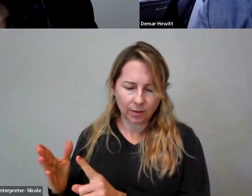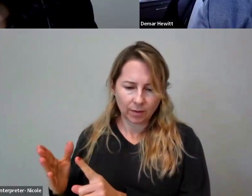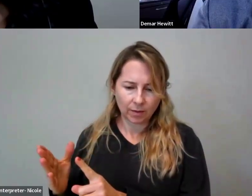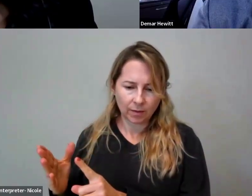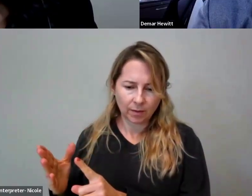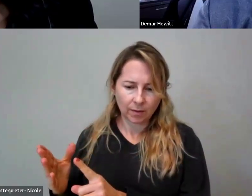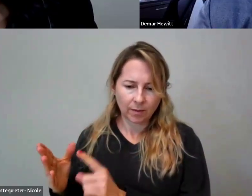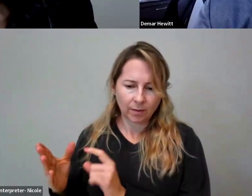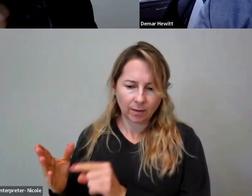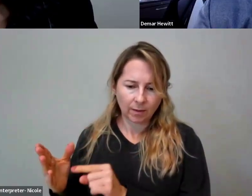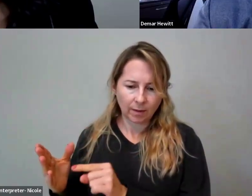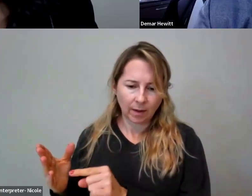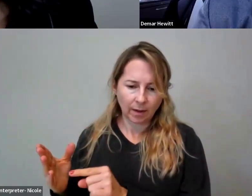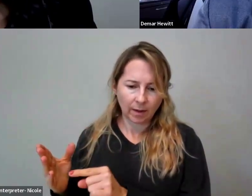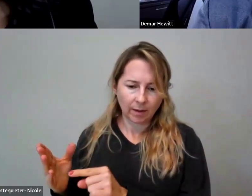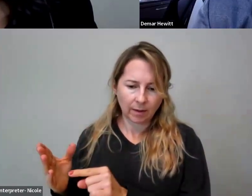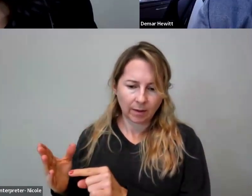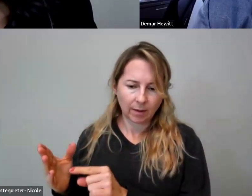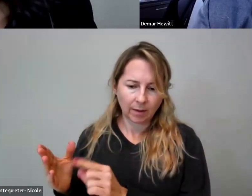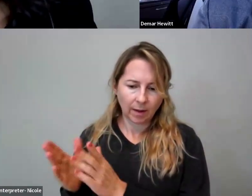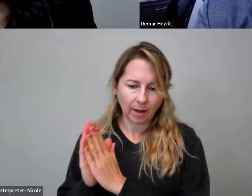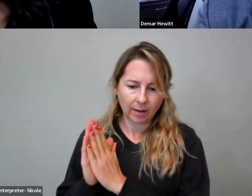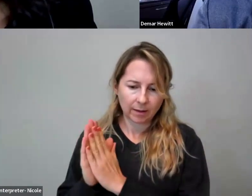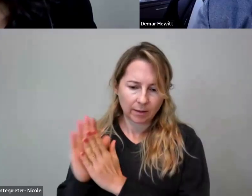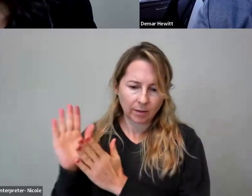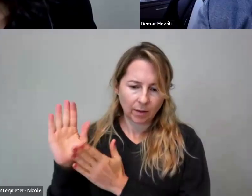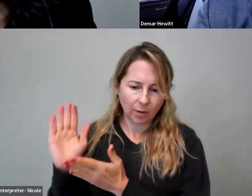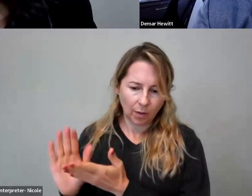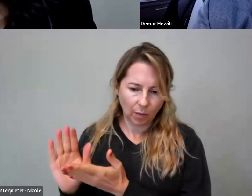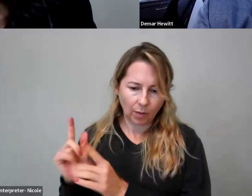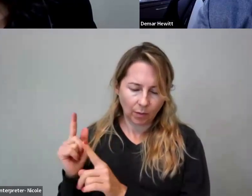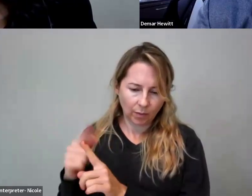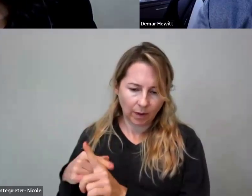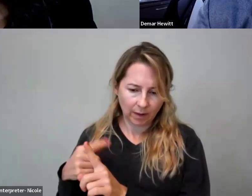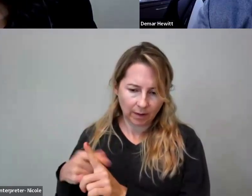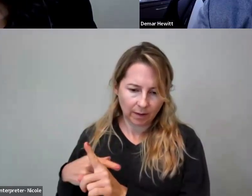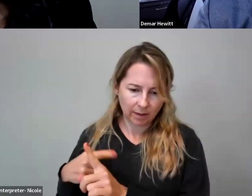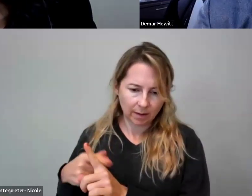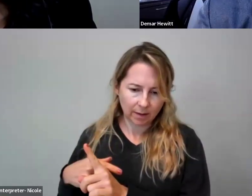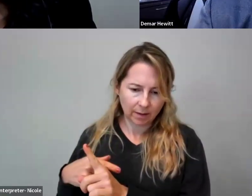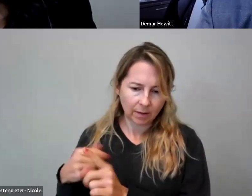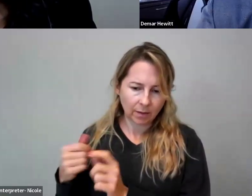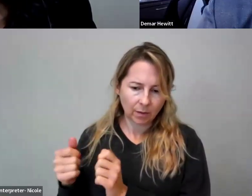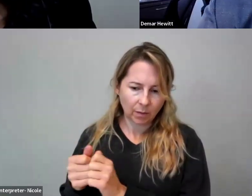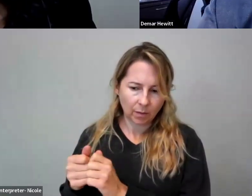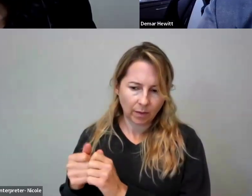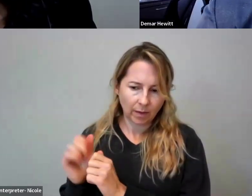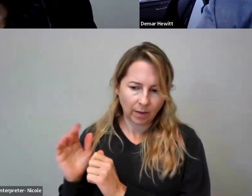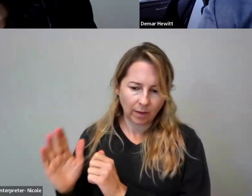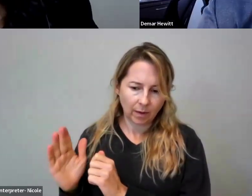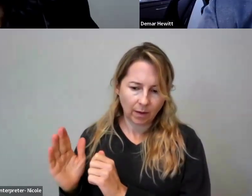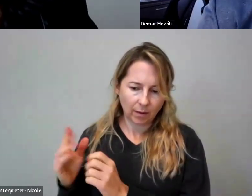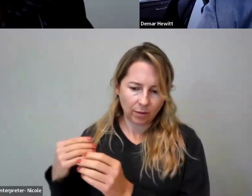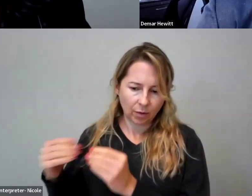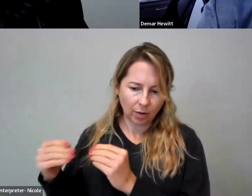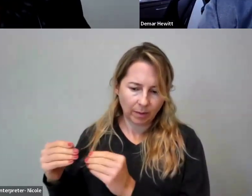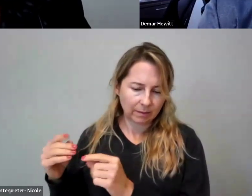difficulty and request decrease rent and provide supporting documents to show that they cannot